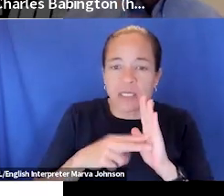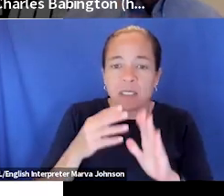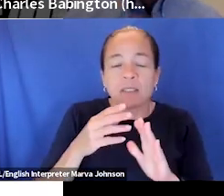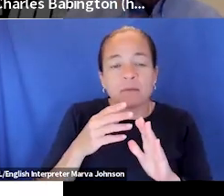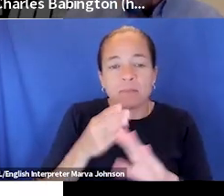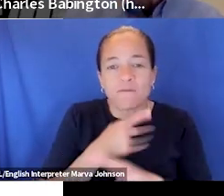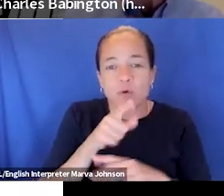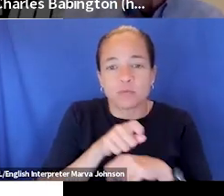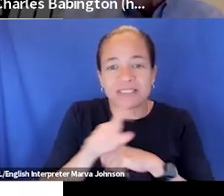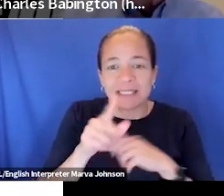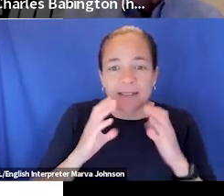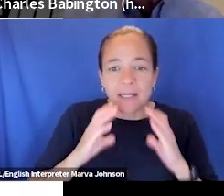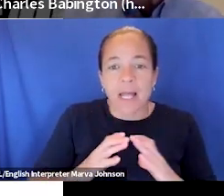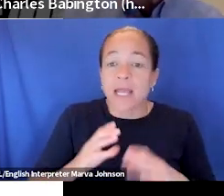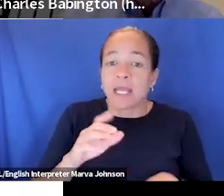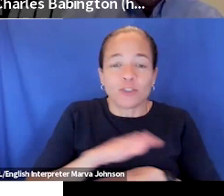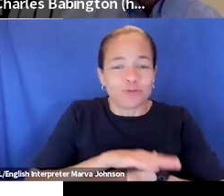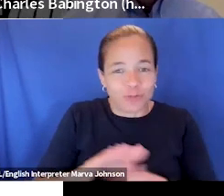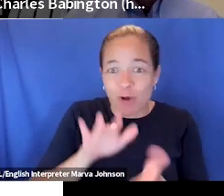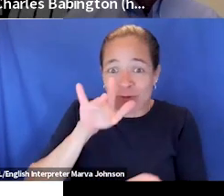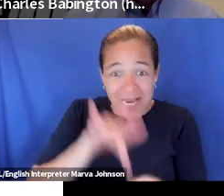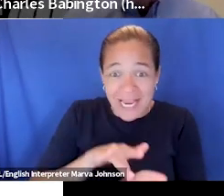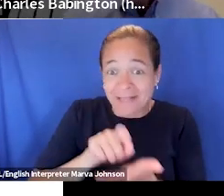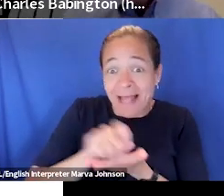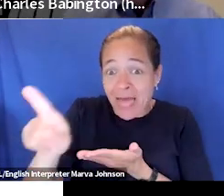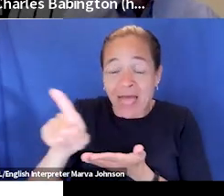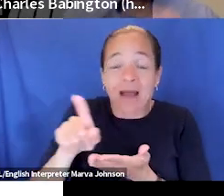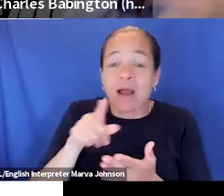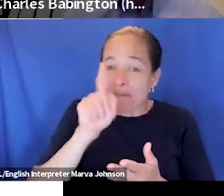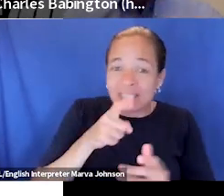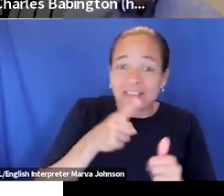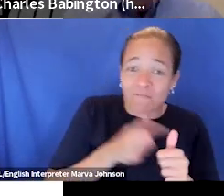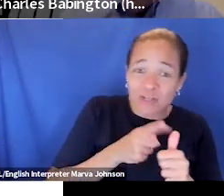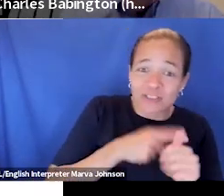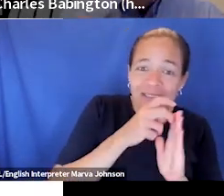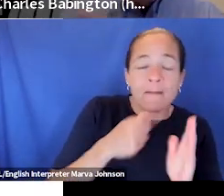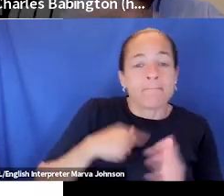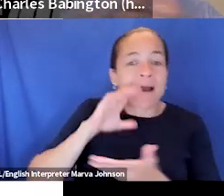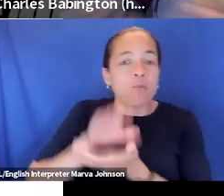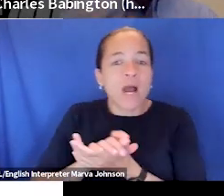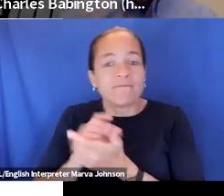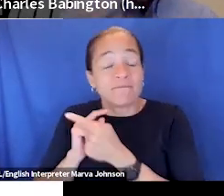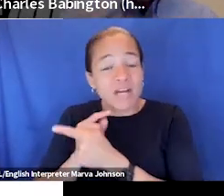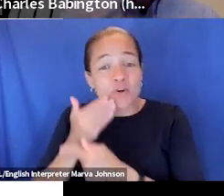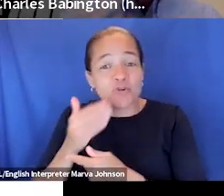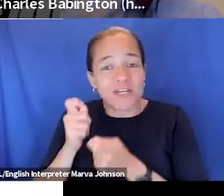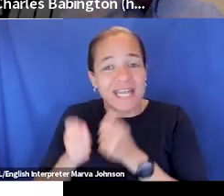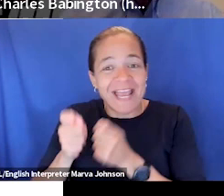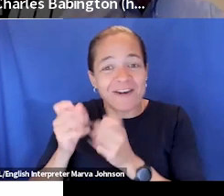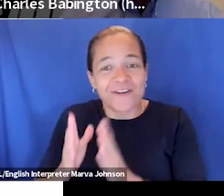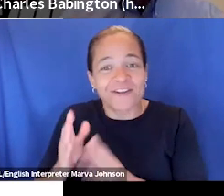whatever. Do not hit send without having someone else read it. I'm lucky my wife's a good editor. She reads everything I write and vice versa.